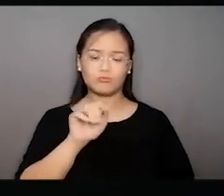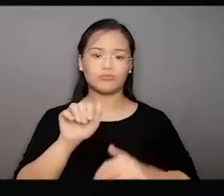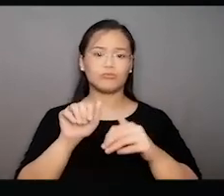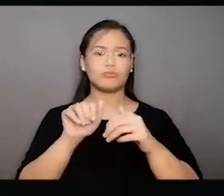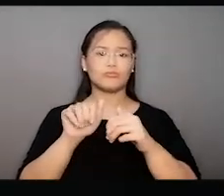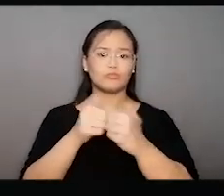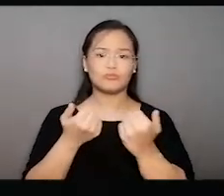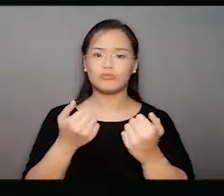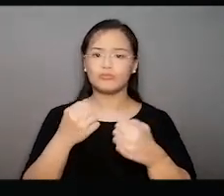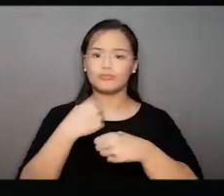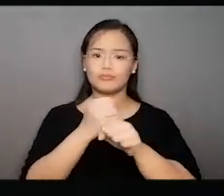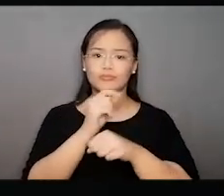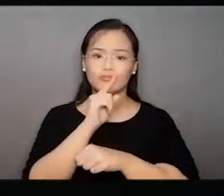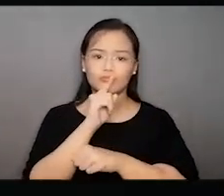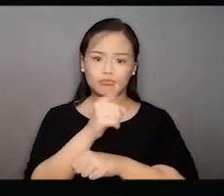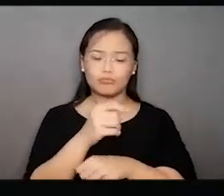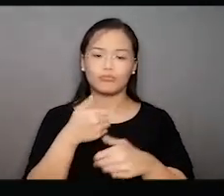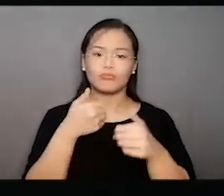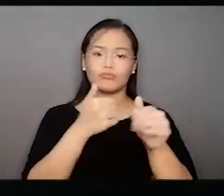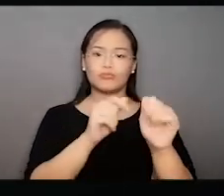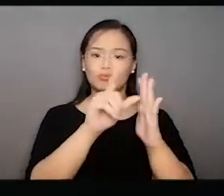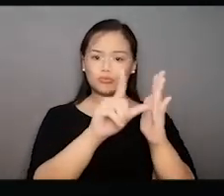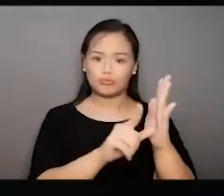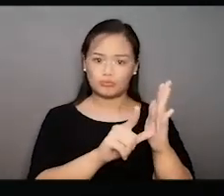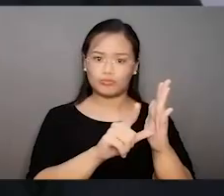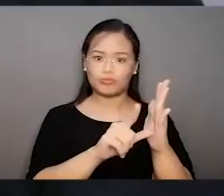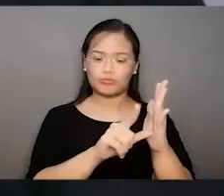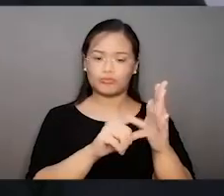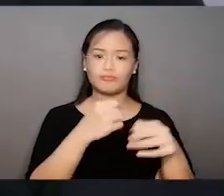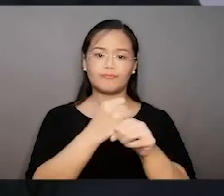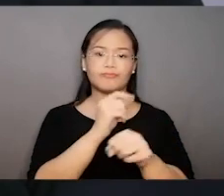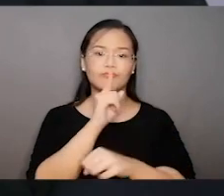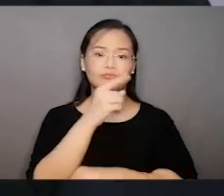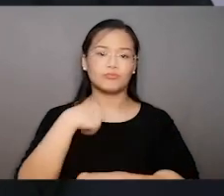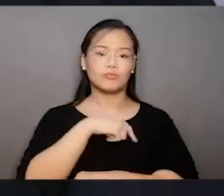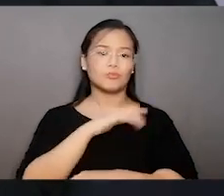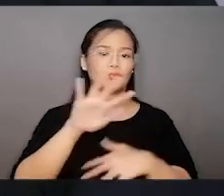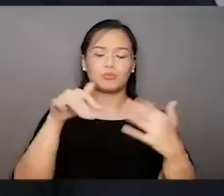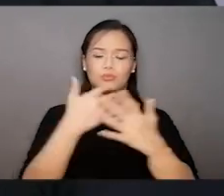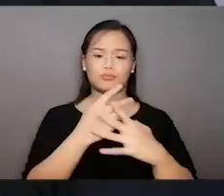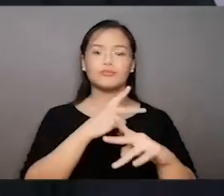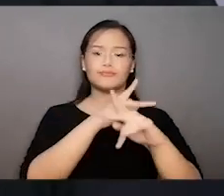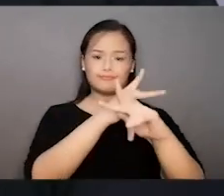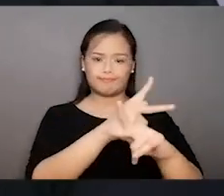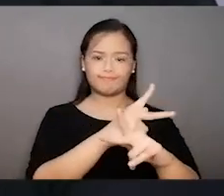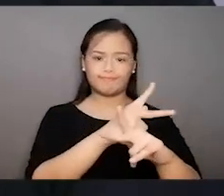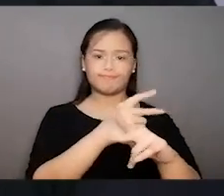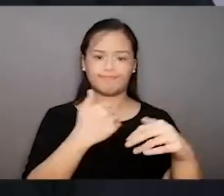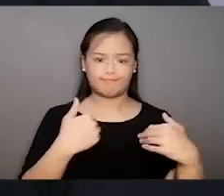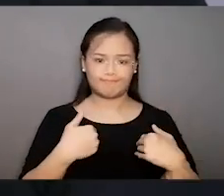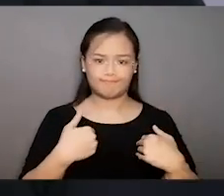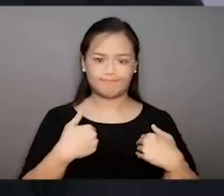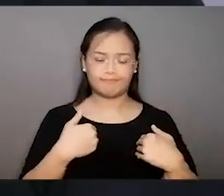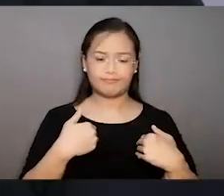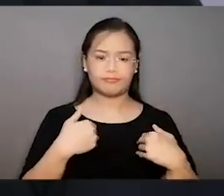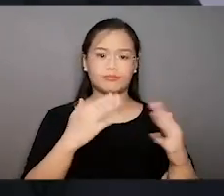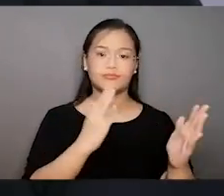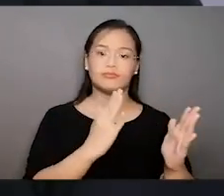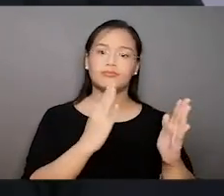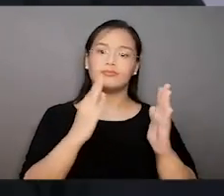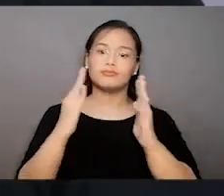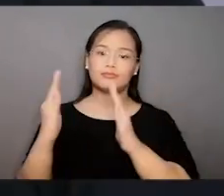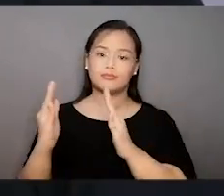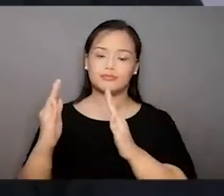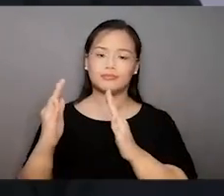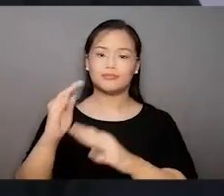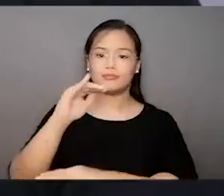to make sure that we are all protected. And we have the judiciary, which provides